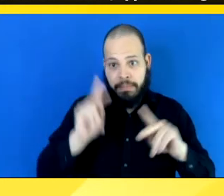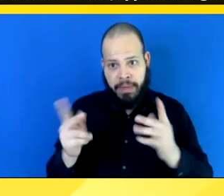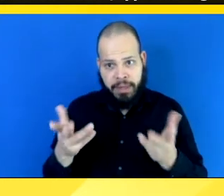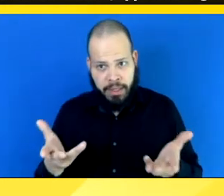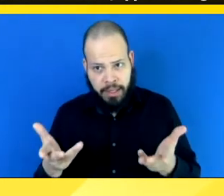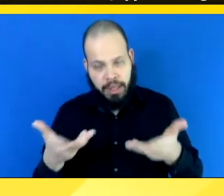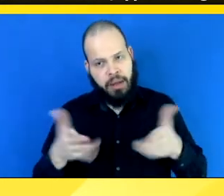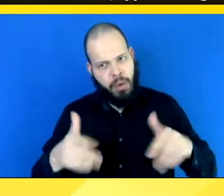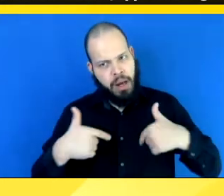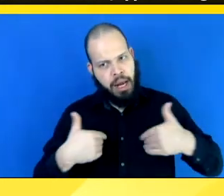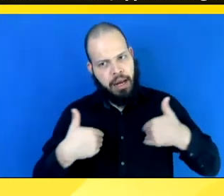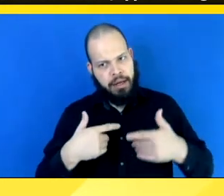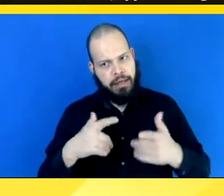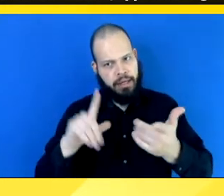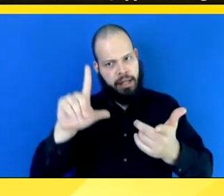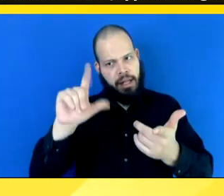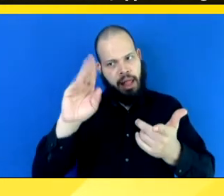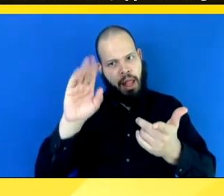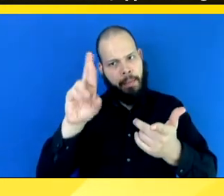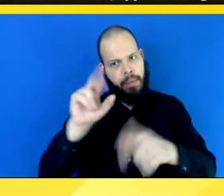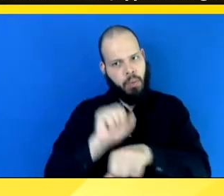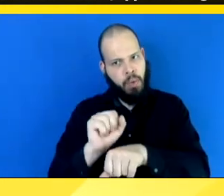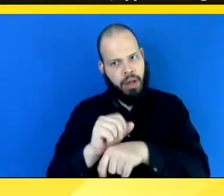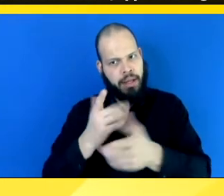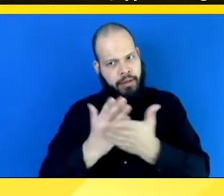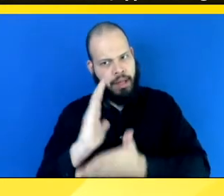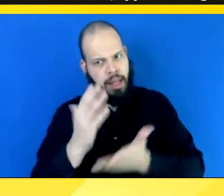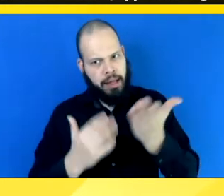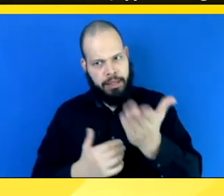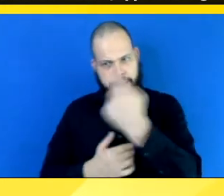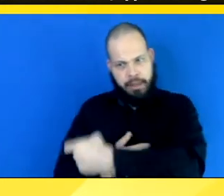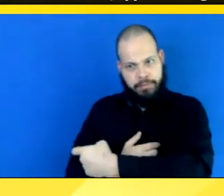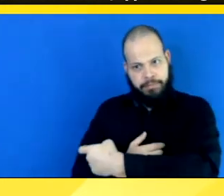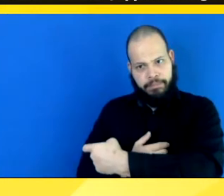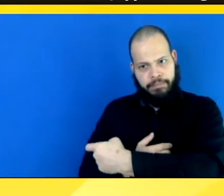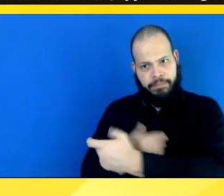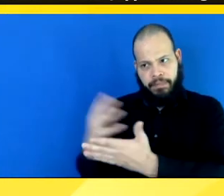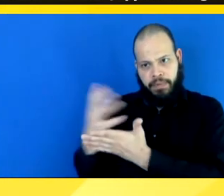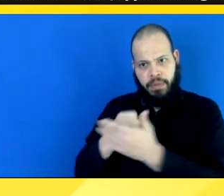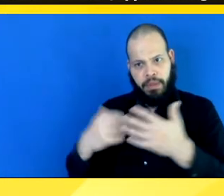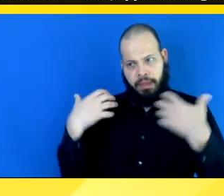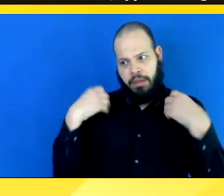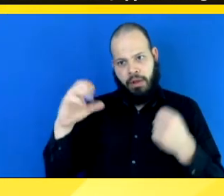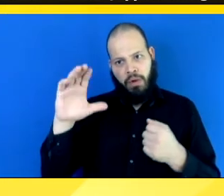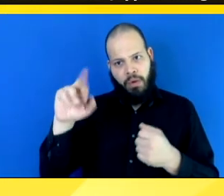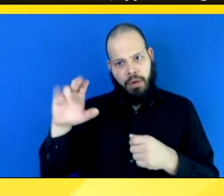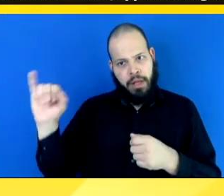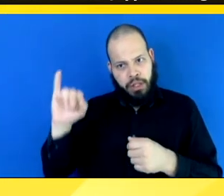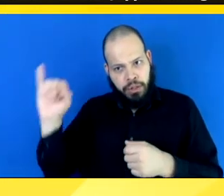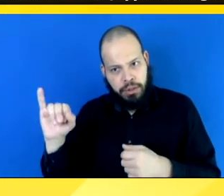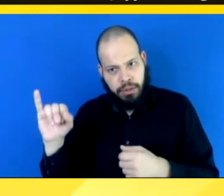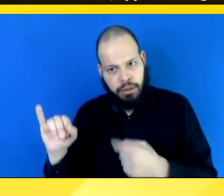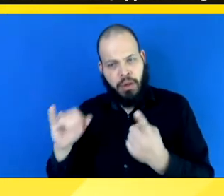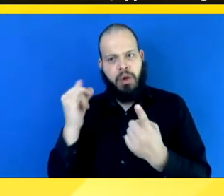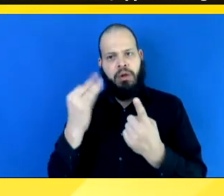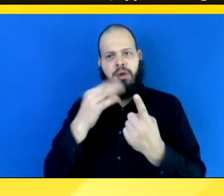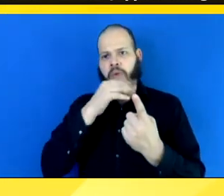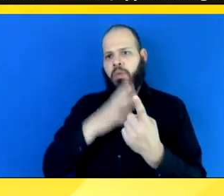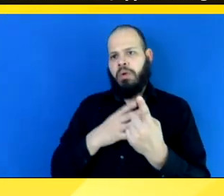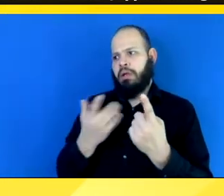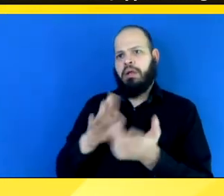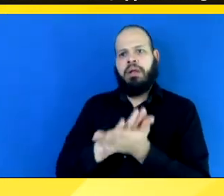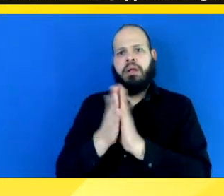health care. You care about Black folk, don't pay a woman 2 weeks when she needs 3 weeks because she got sick in your plant.